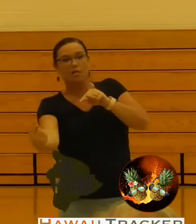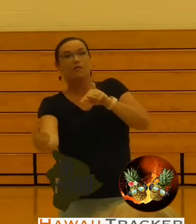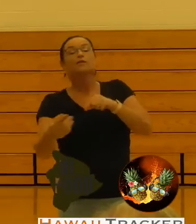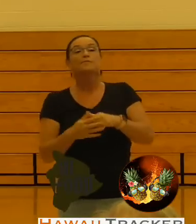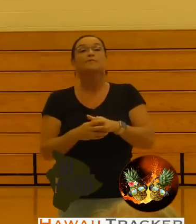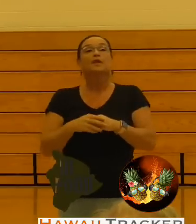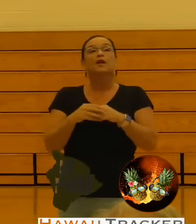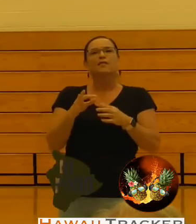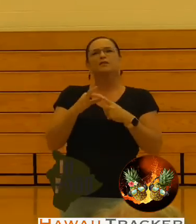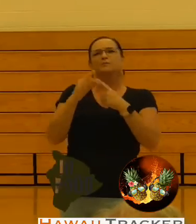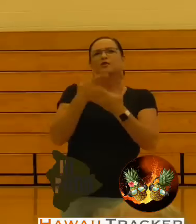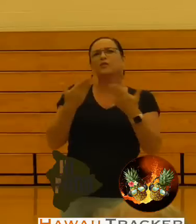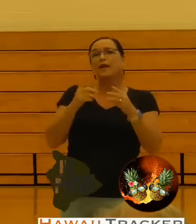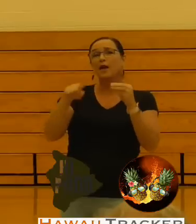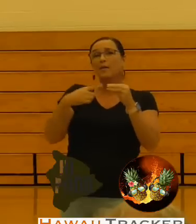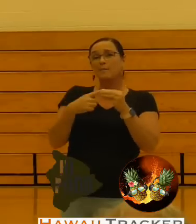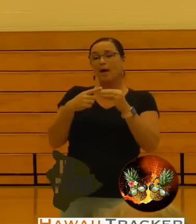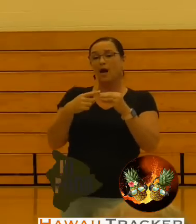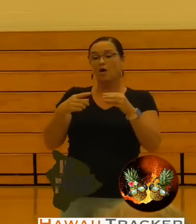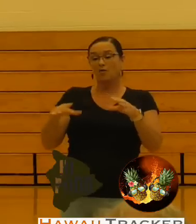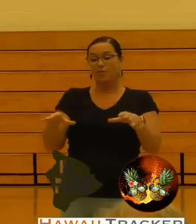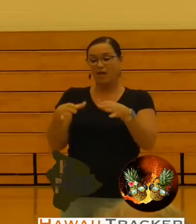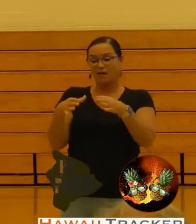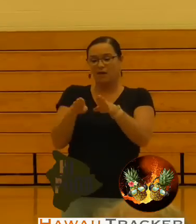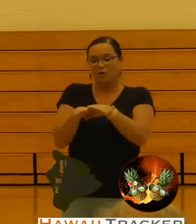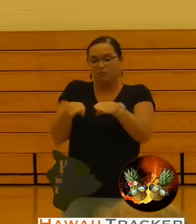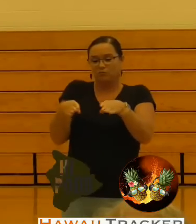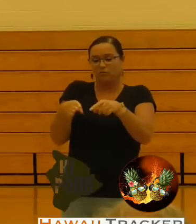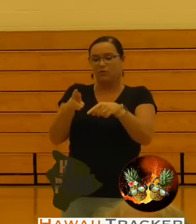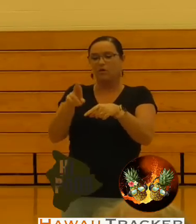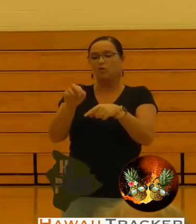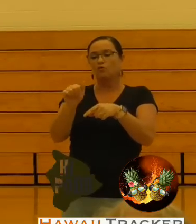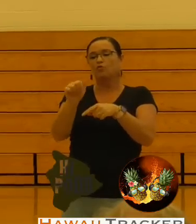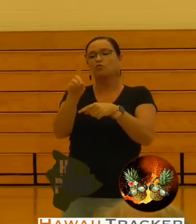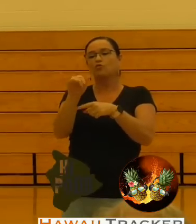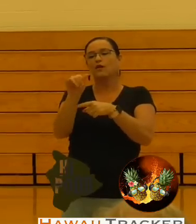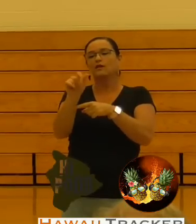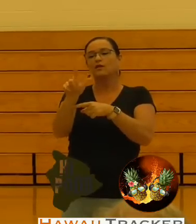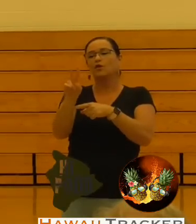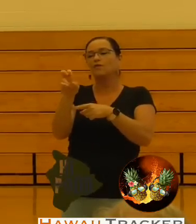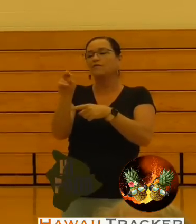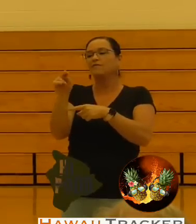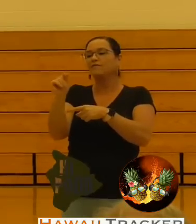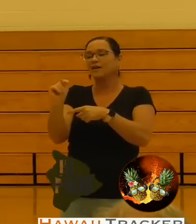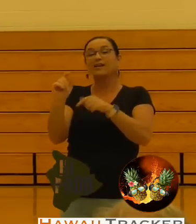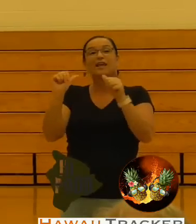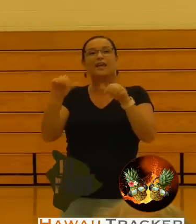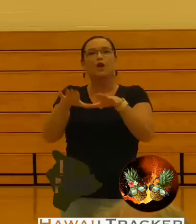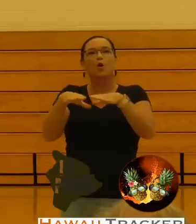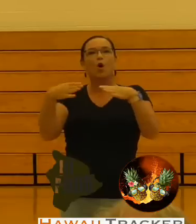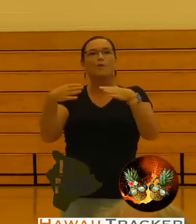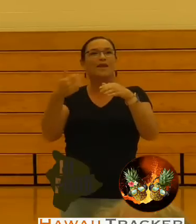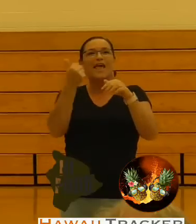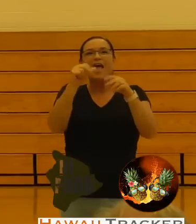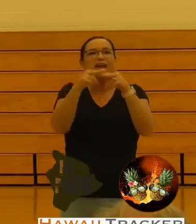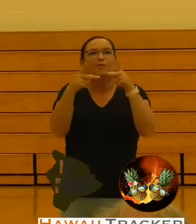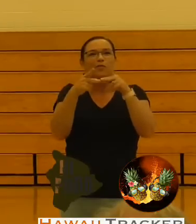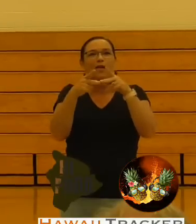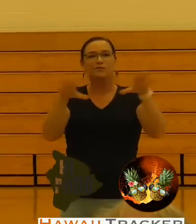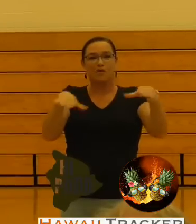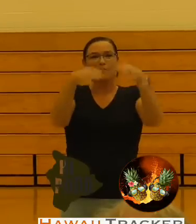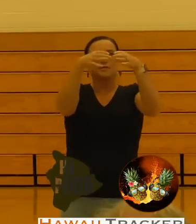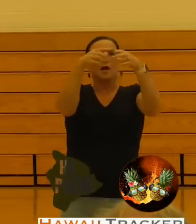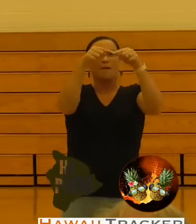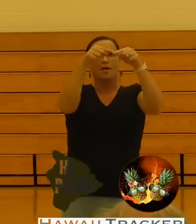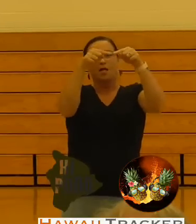radial vents is that they can happen from below sea level all the way to the summit of the volcano. And then that